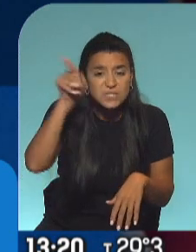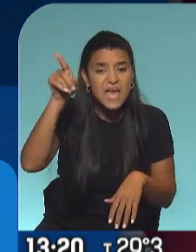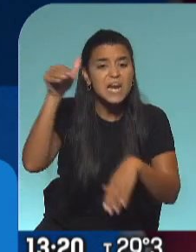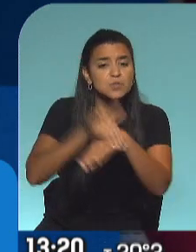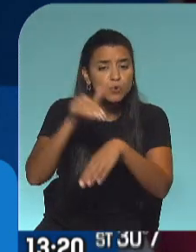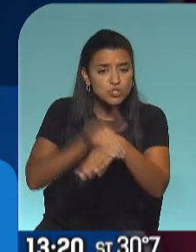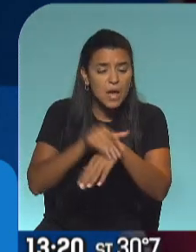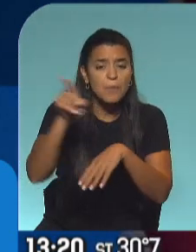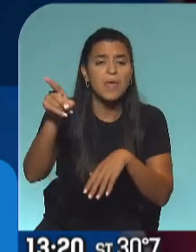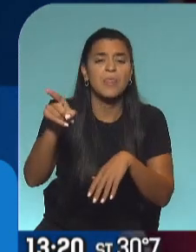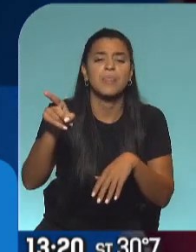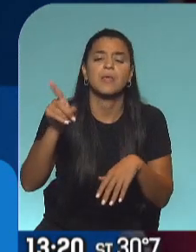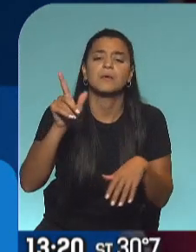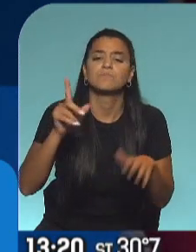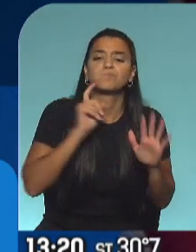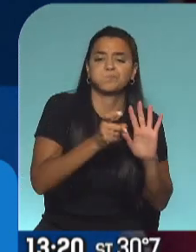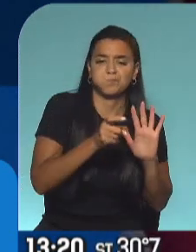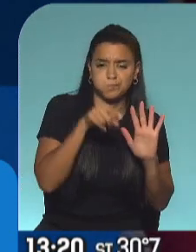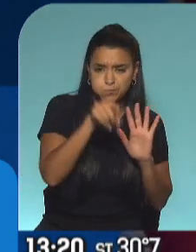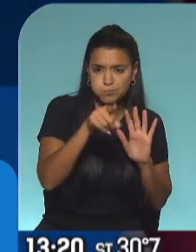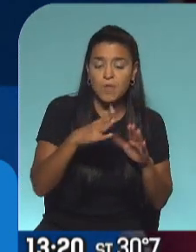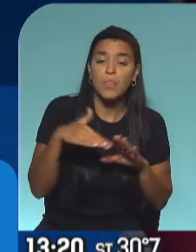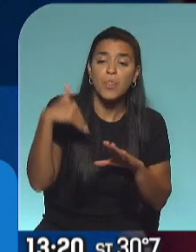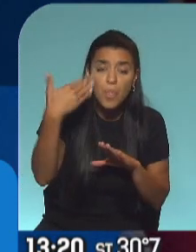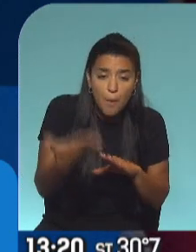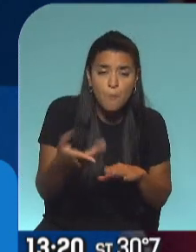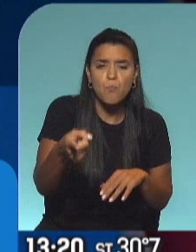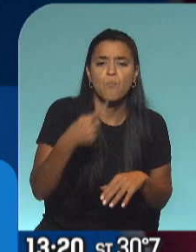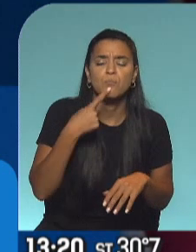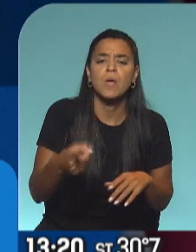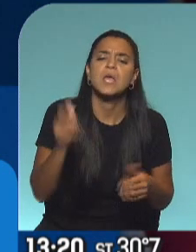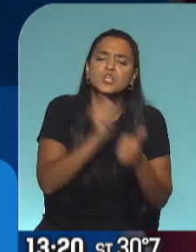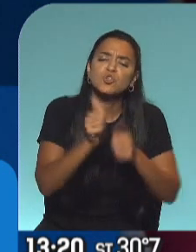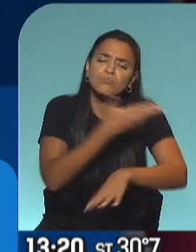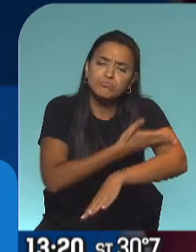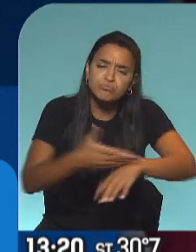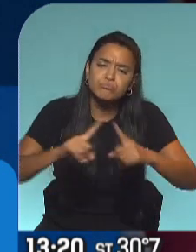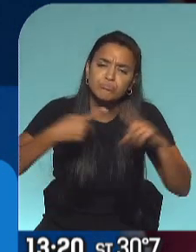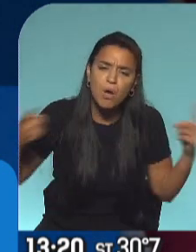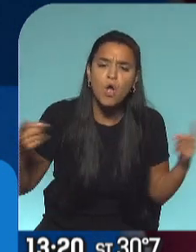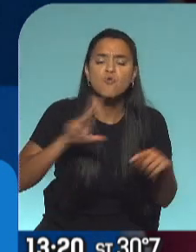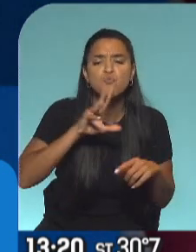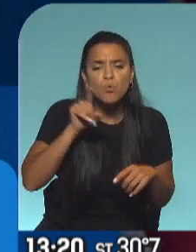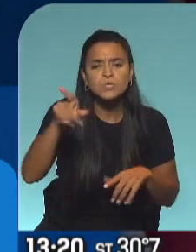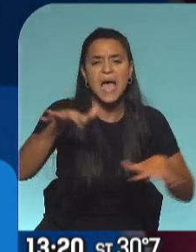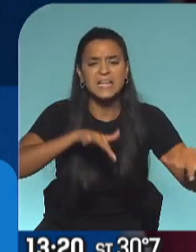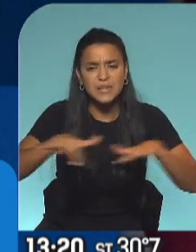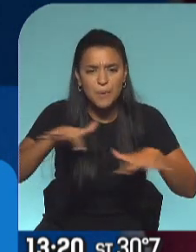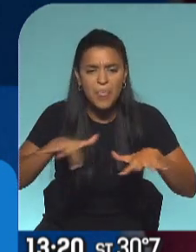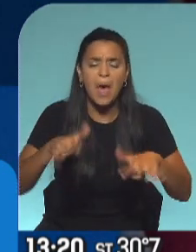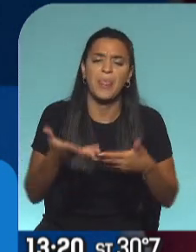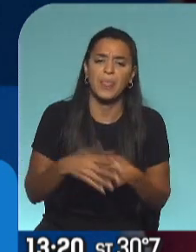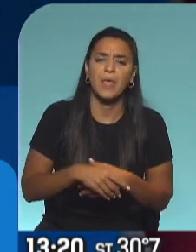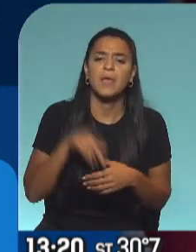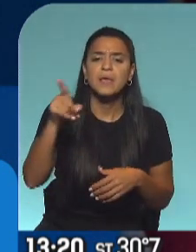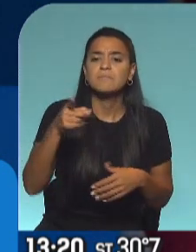is responsible for this breach. It certainly fits Russia's long history of reckless disruptive cyber activities, but